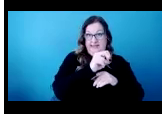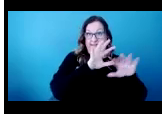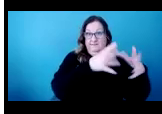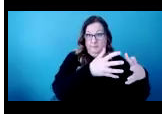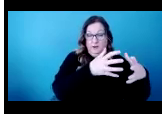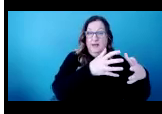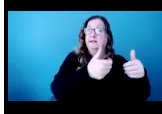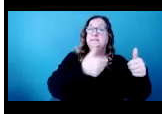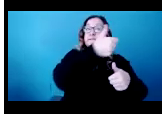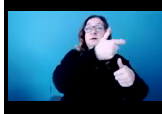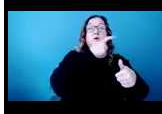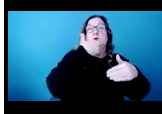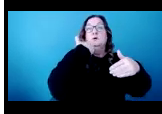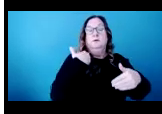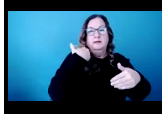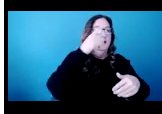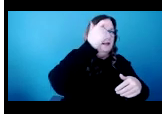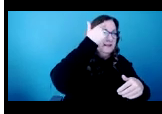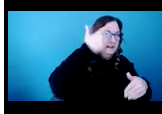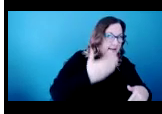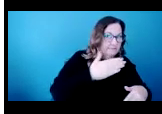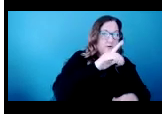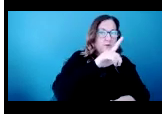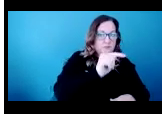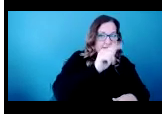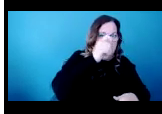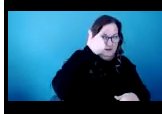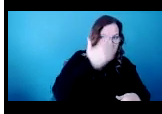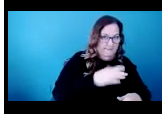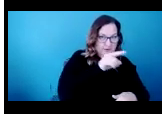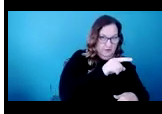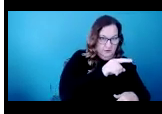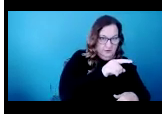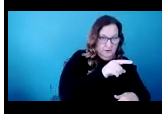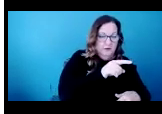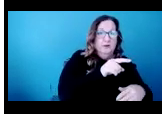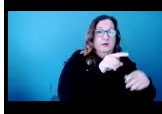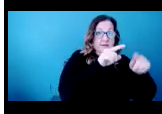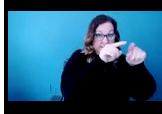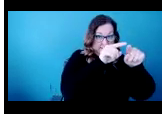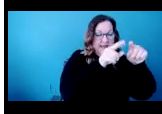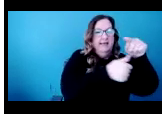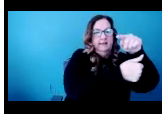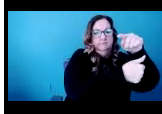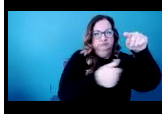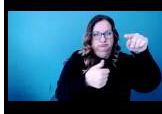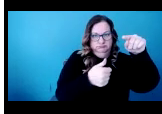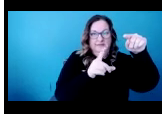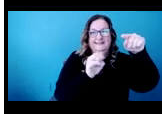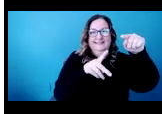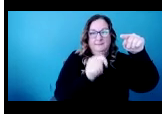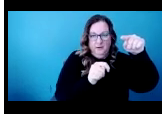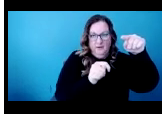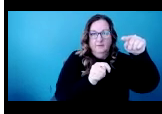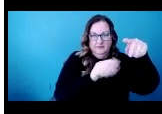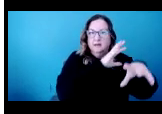branch is the governor and the lieutenant governor. And then all of the departments are part of the executive branch. So